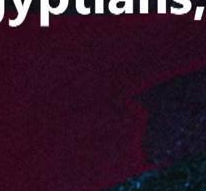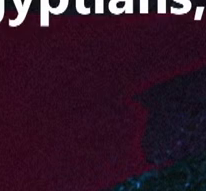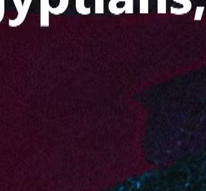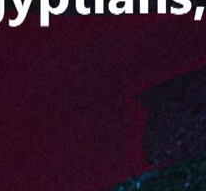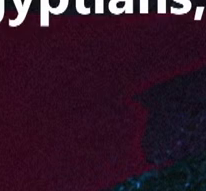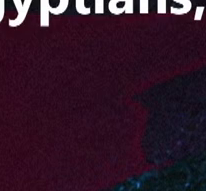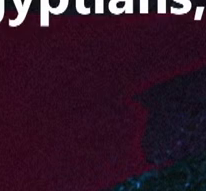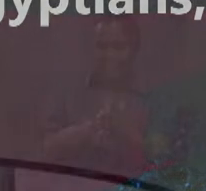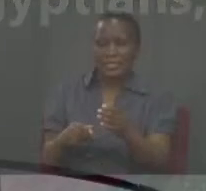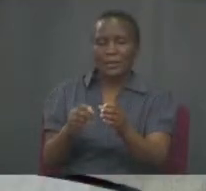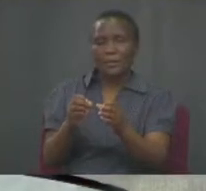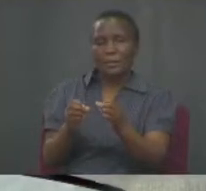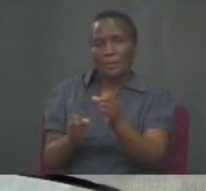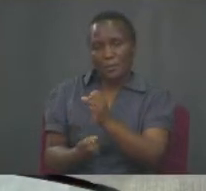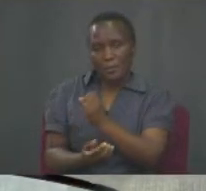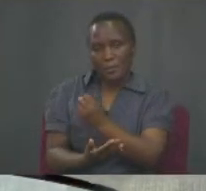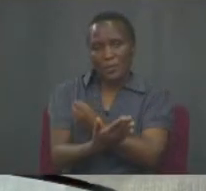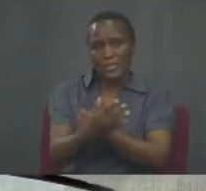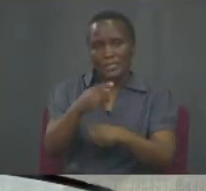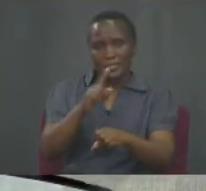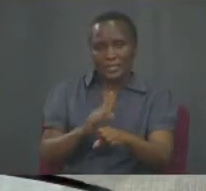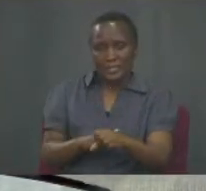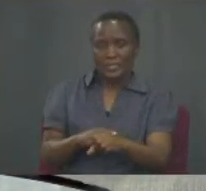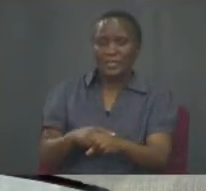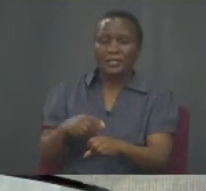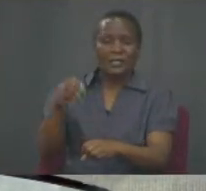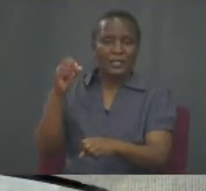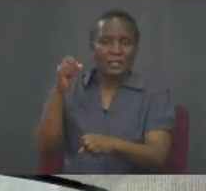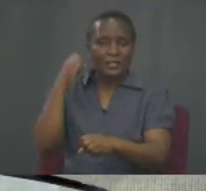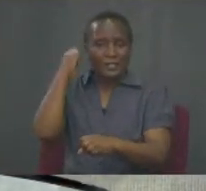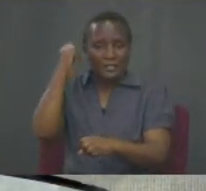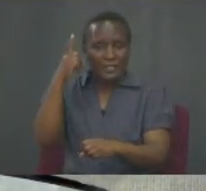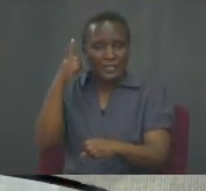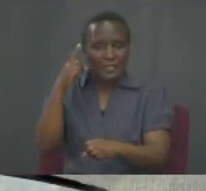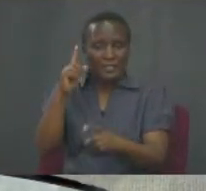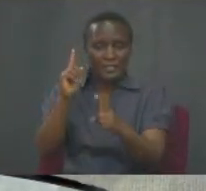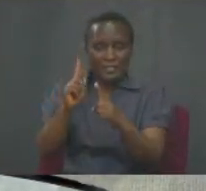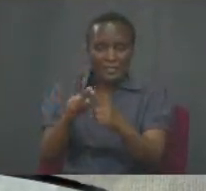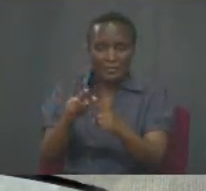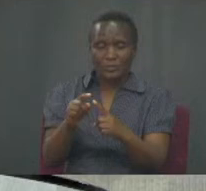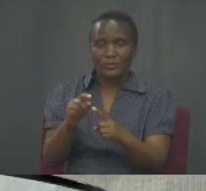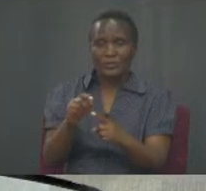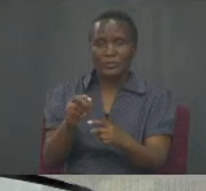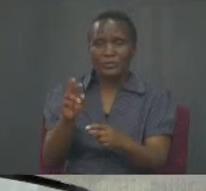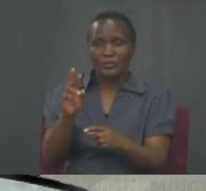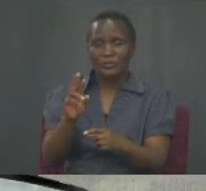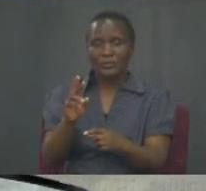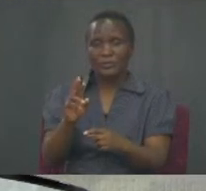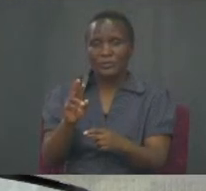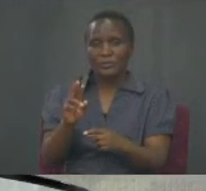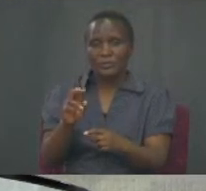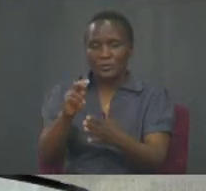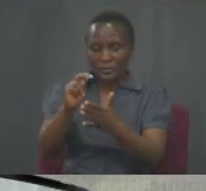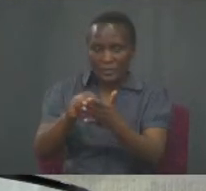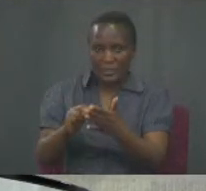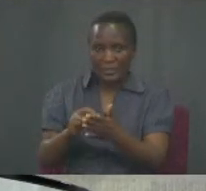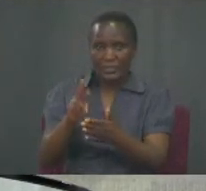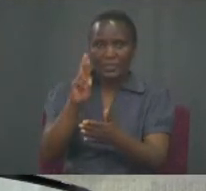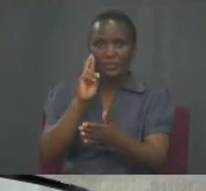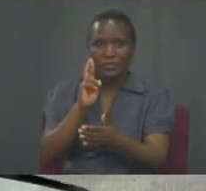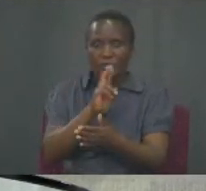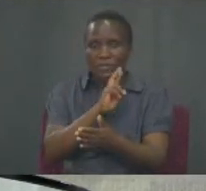watch? You understand this if you study the Romans and how they consider time. From 6 to 9 o'clock, they call it